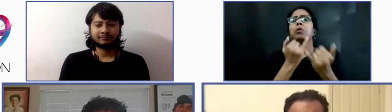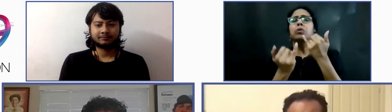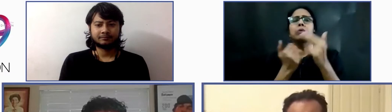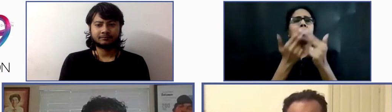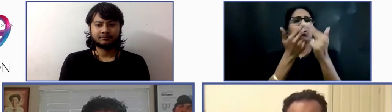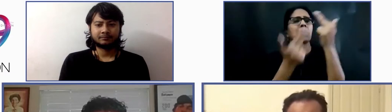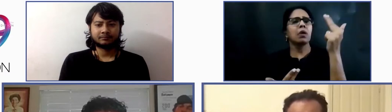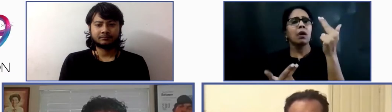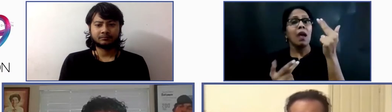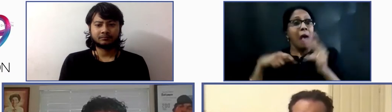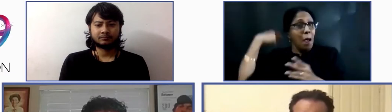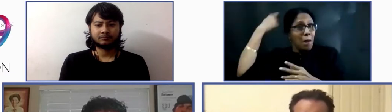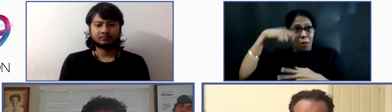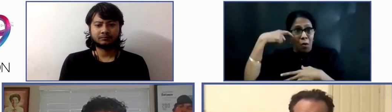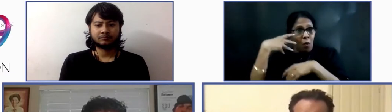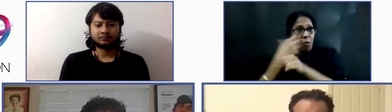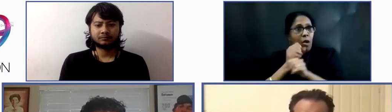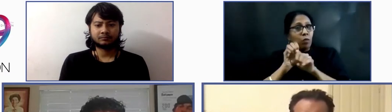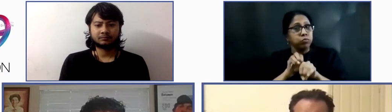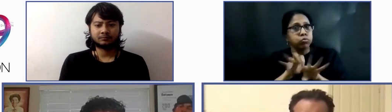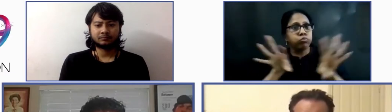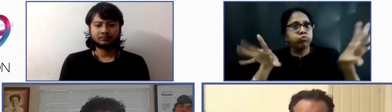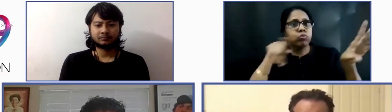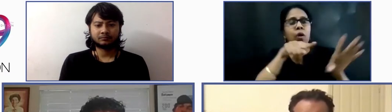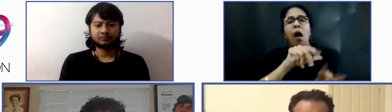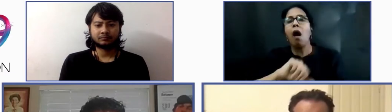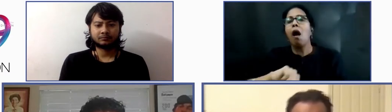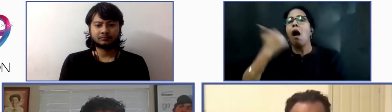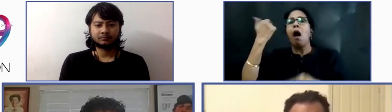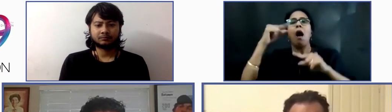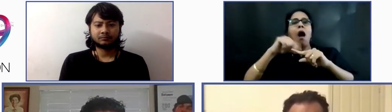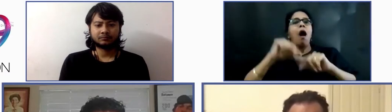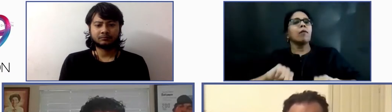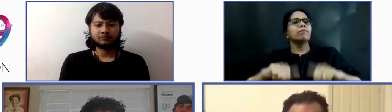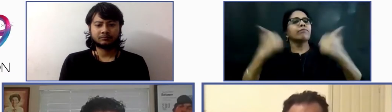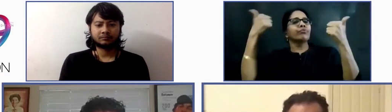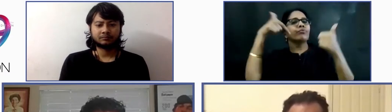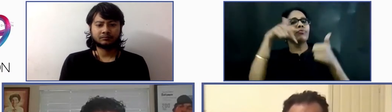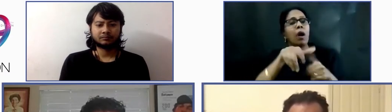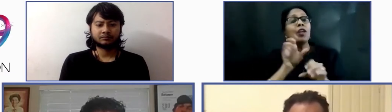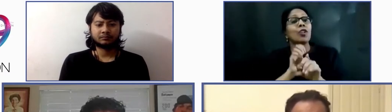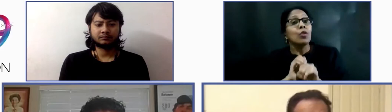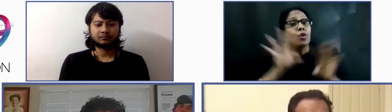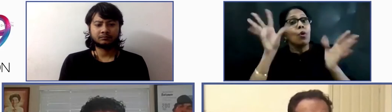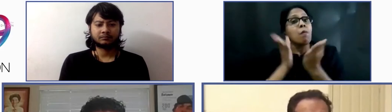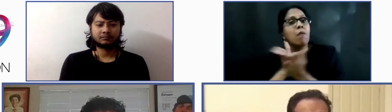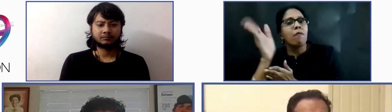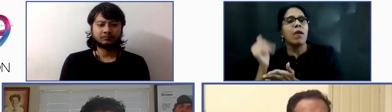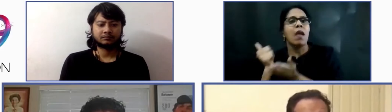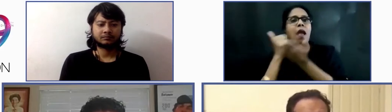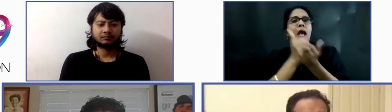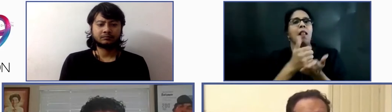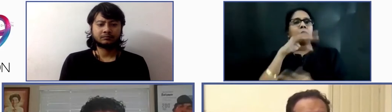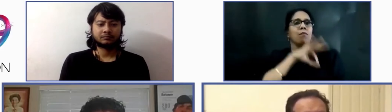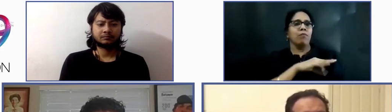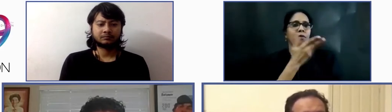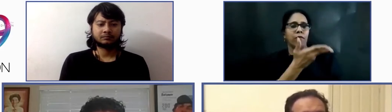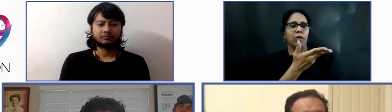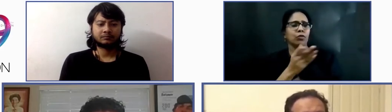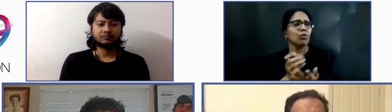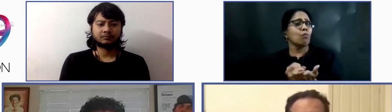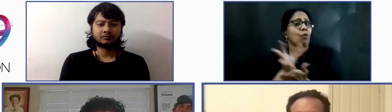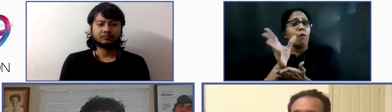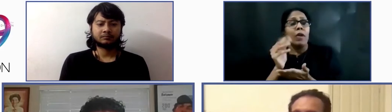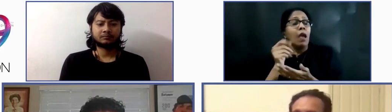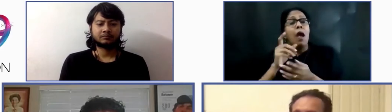it became so famous that she actually won an election, got into parliament. So movies can change, right? I think that if you are telling